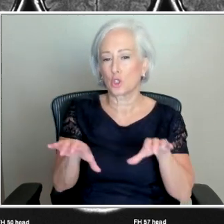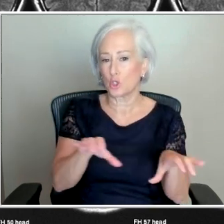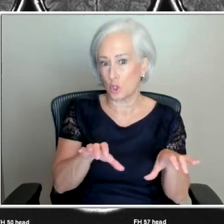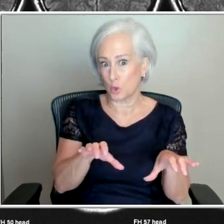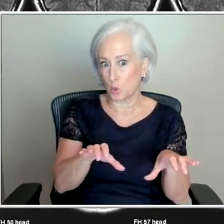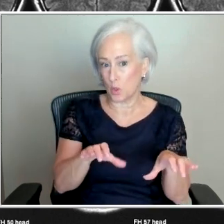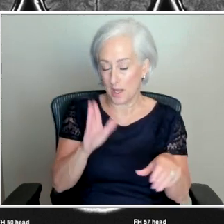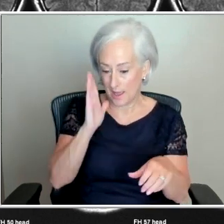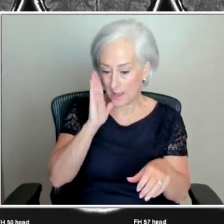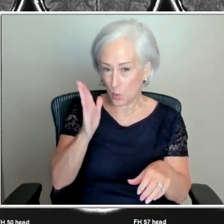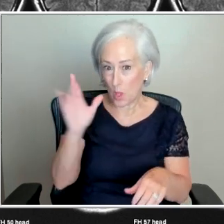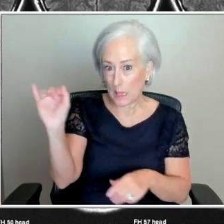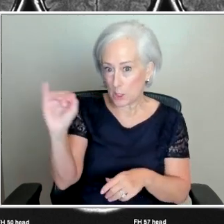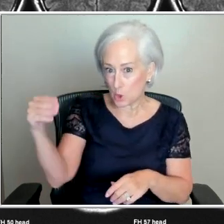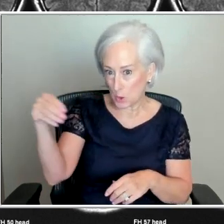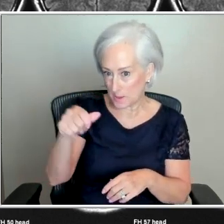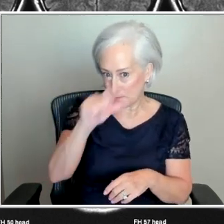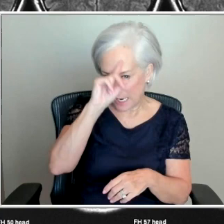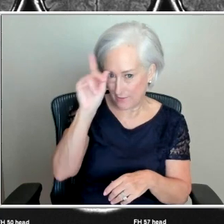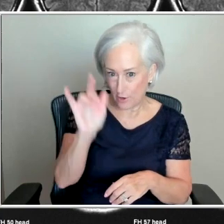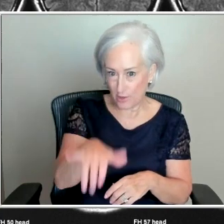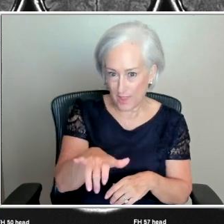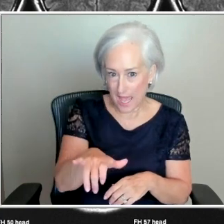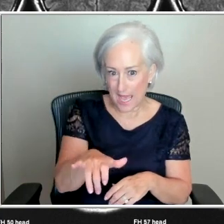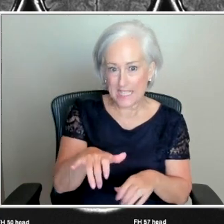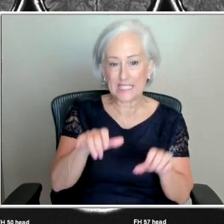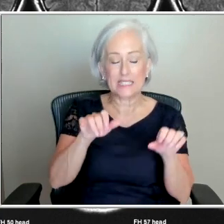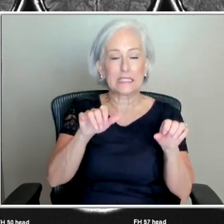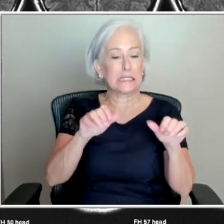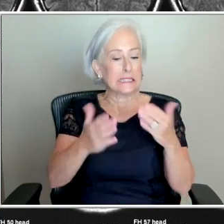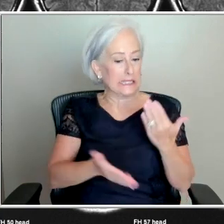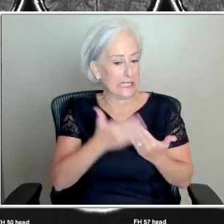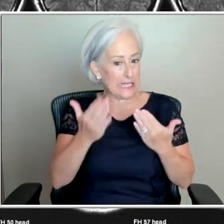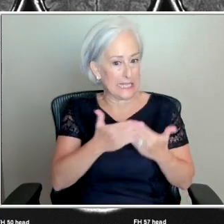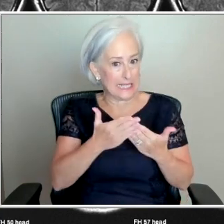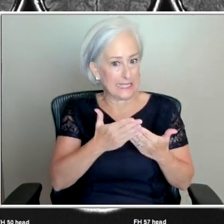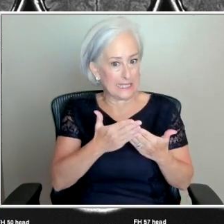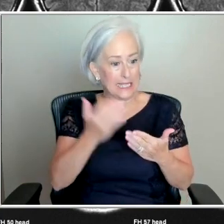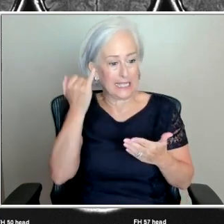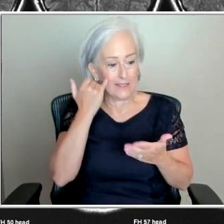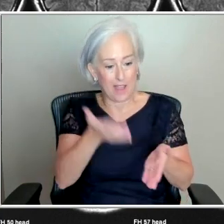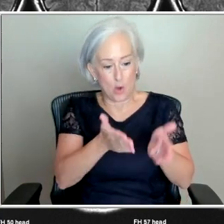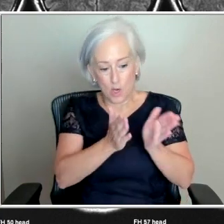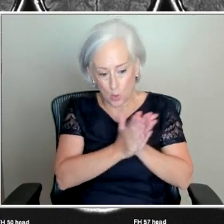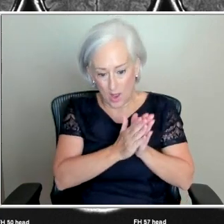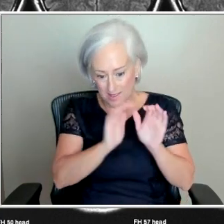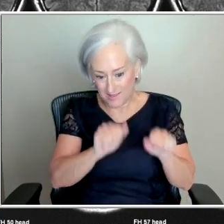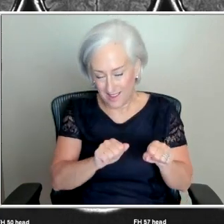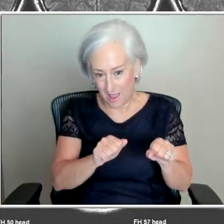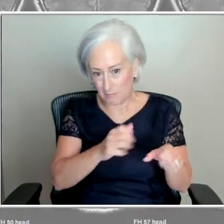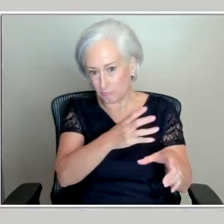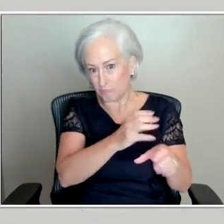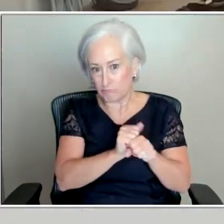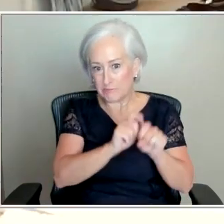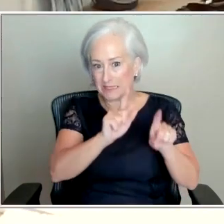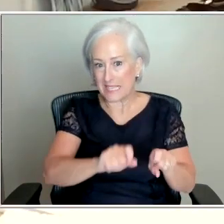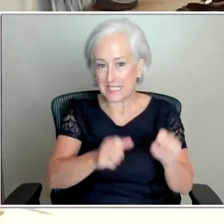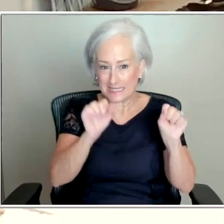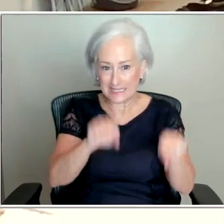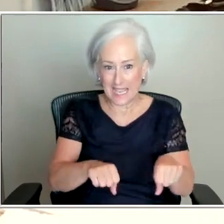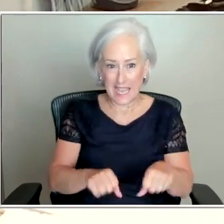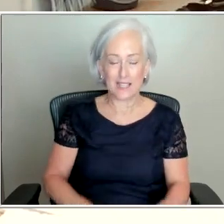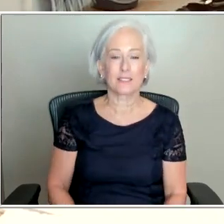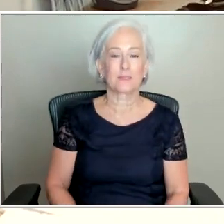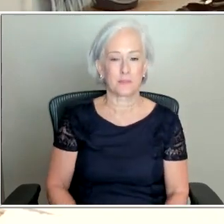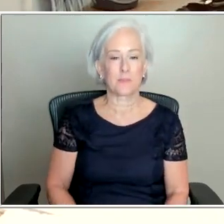by insurance, and are they easy to get upon request? Right. Yeah. So this is